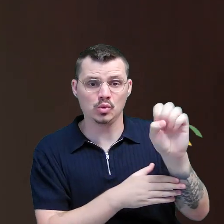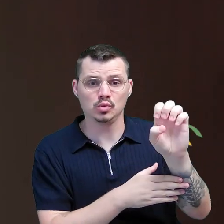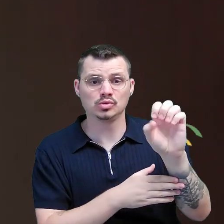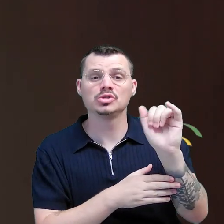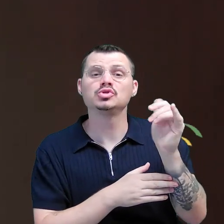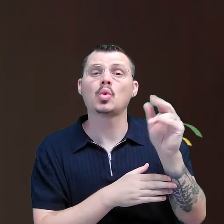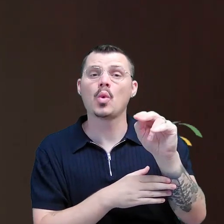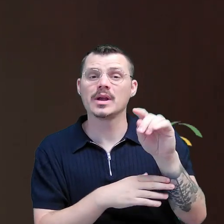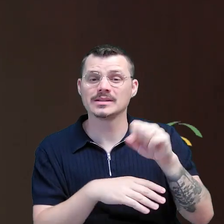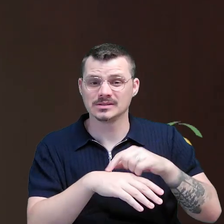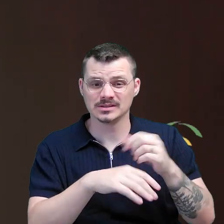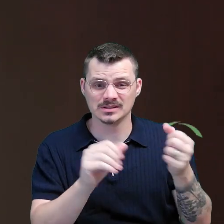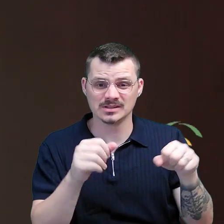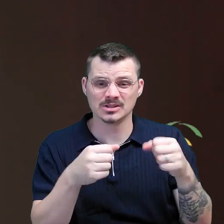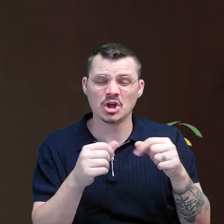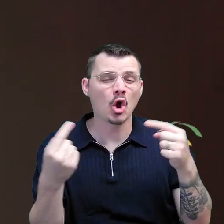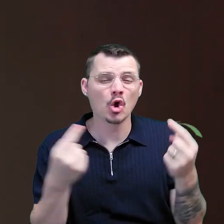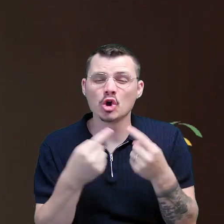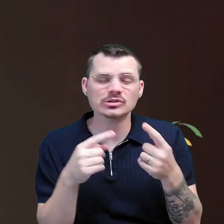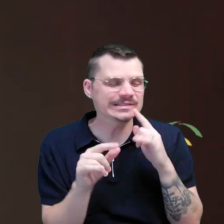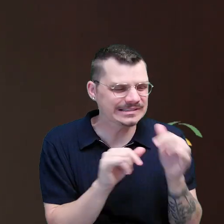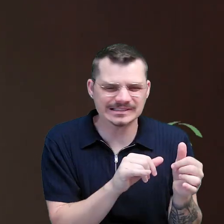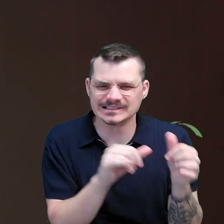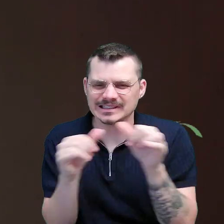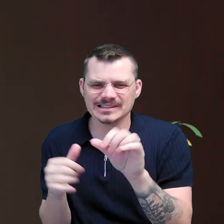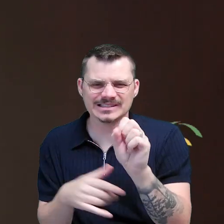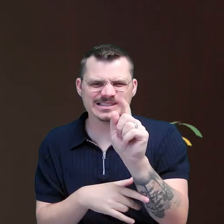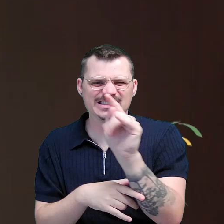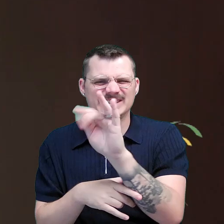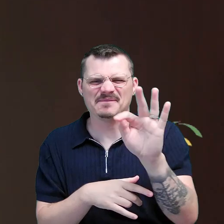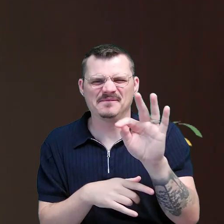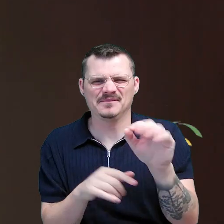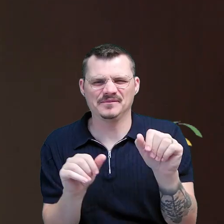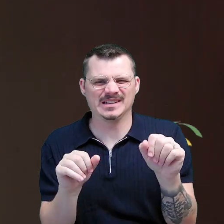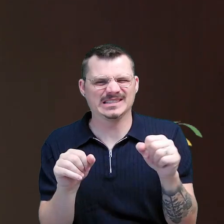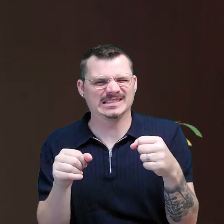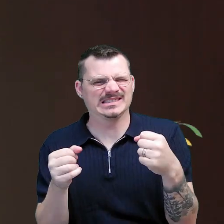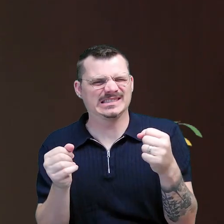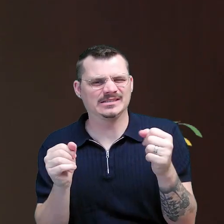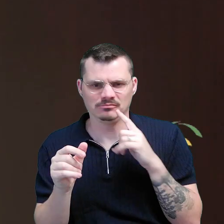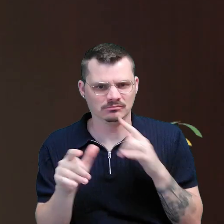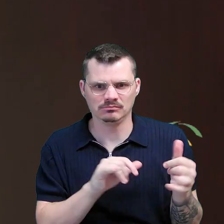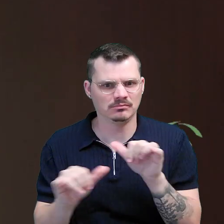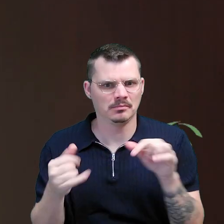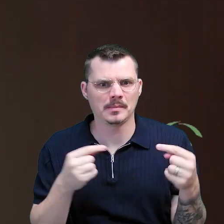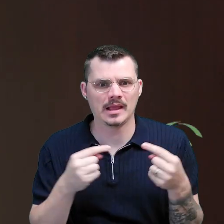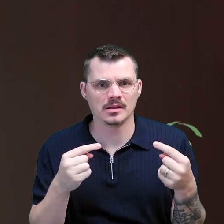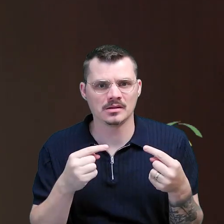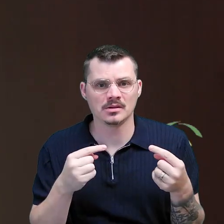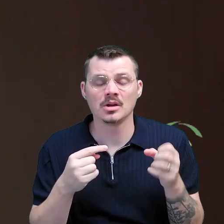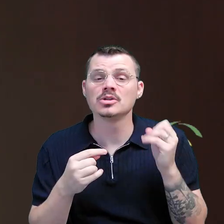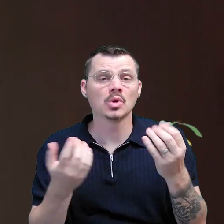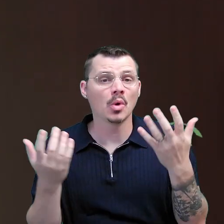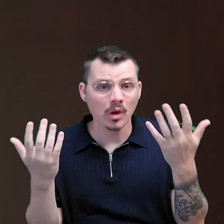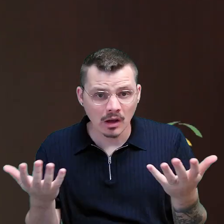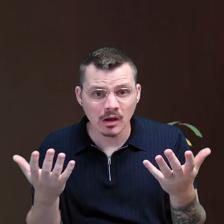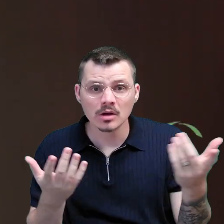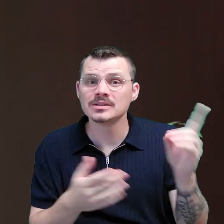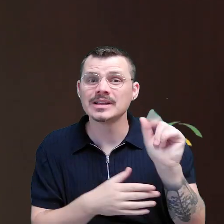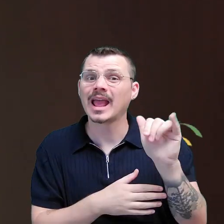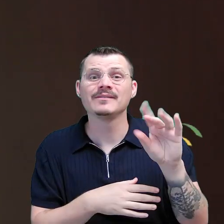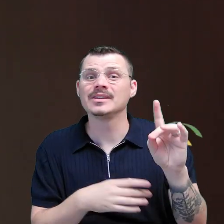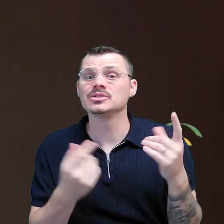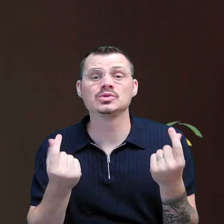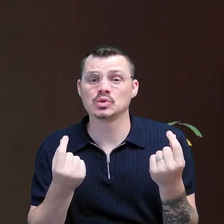joints, after a while, hurt the same as stiff arthritic joints. So what he would do every so